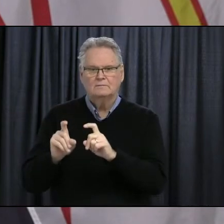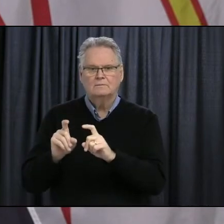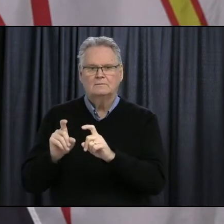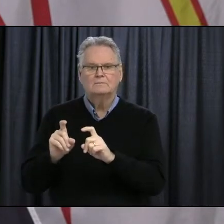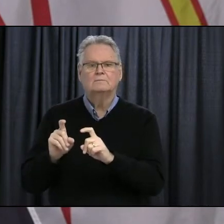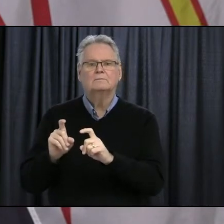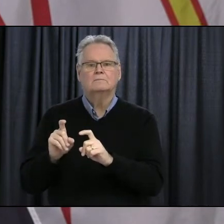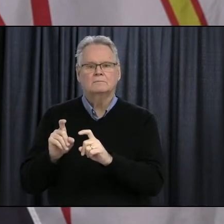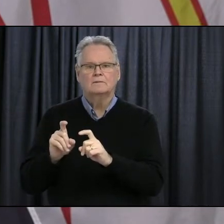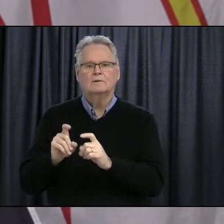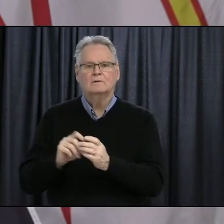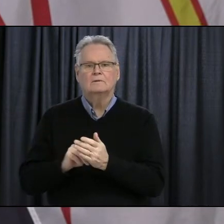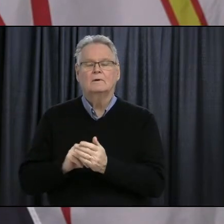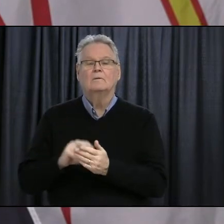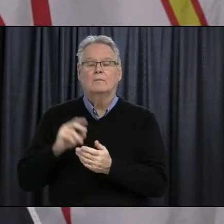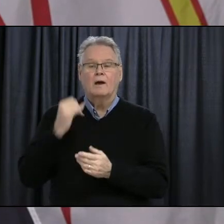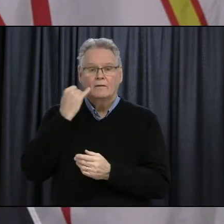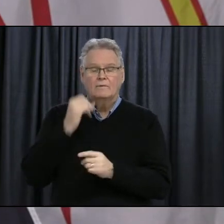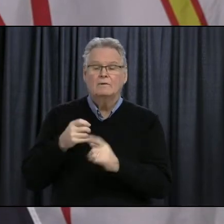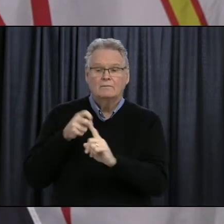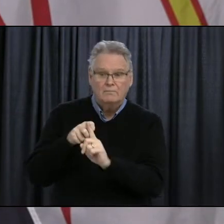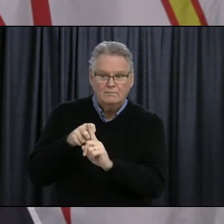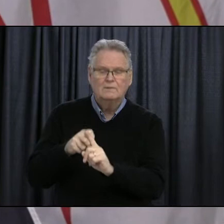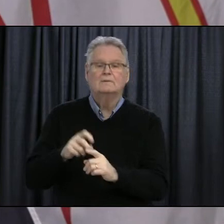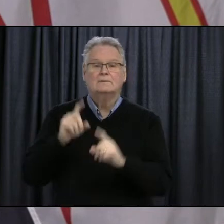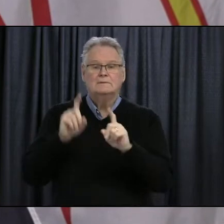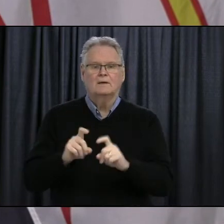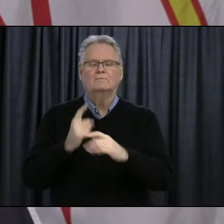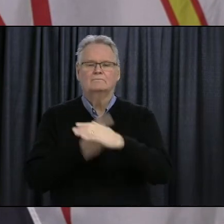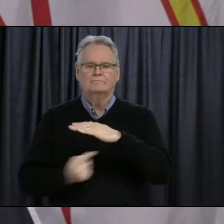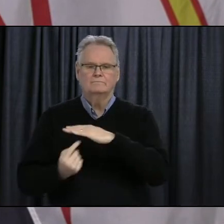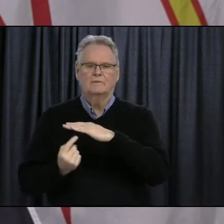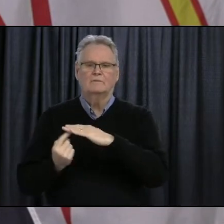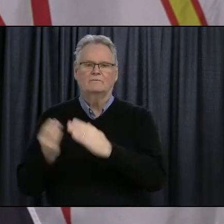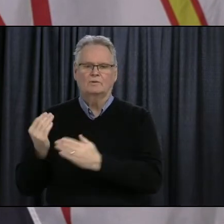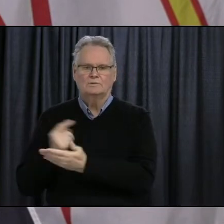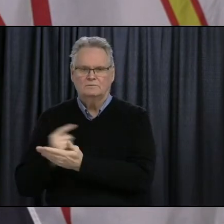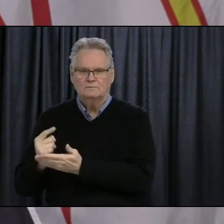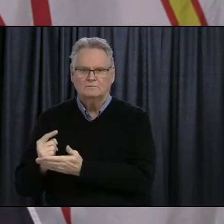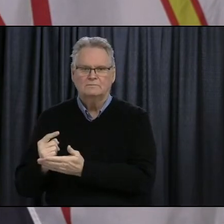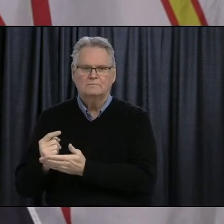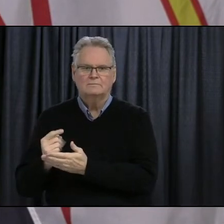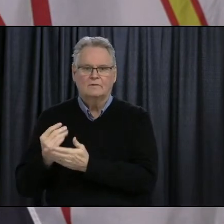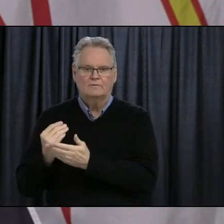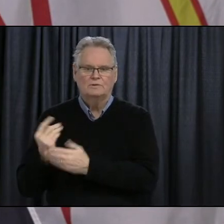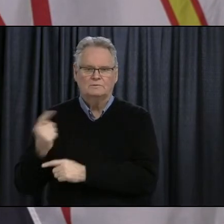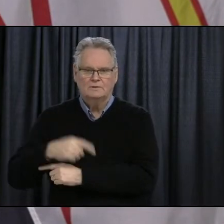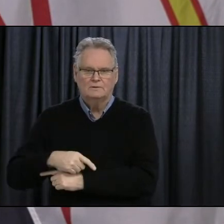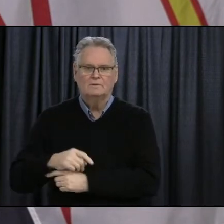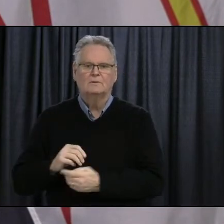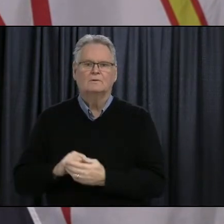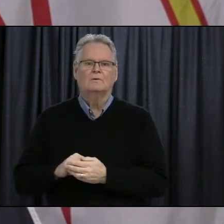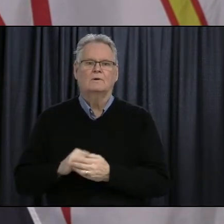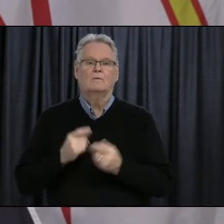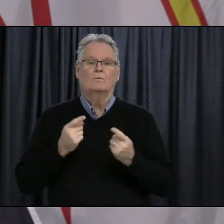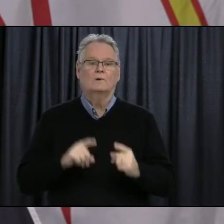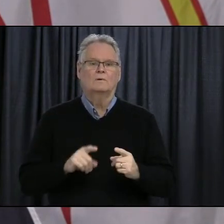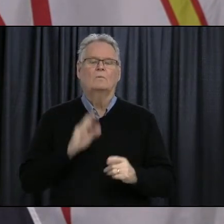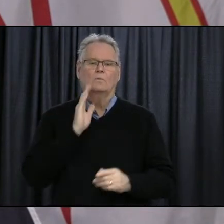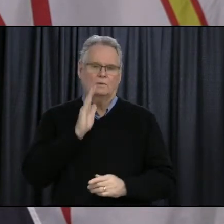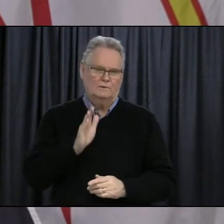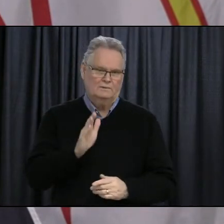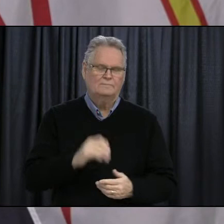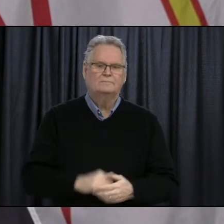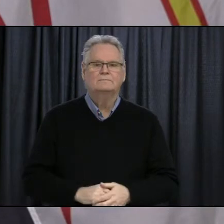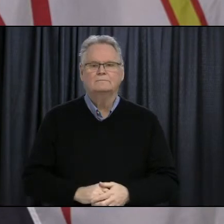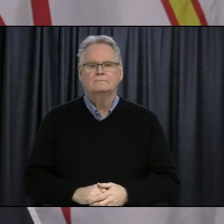case contacts. It is essential that we leave no stone unturned in case finding. I am cautiously optimistic that we are making